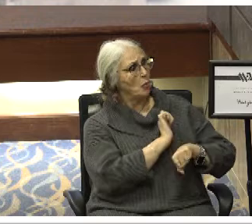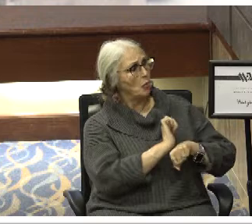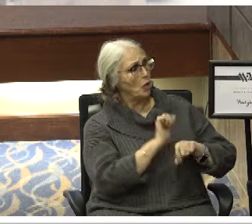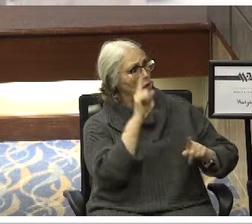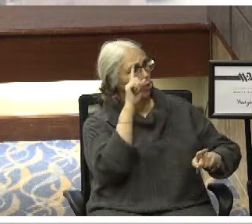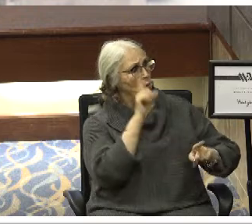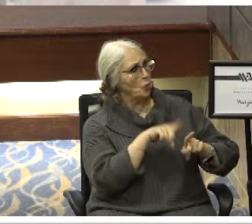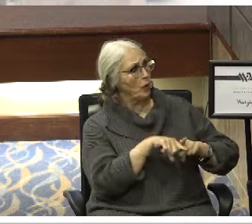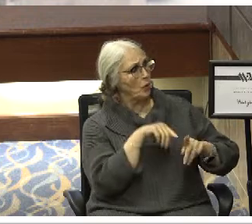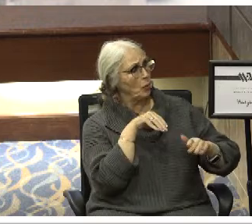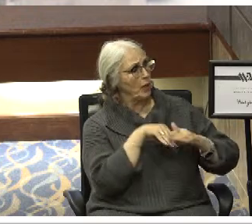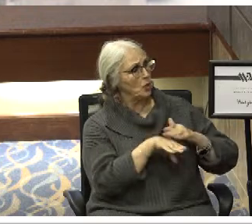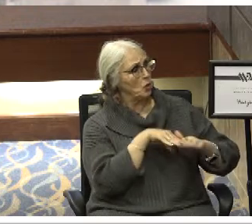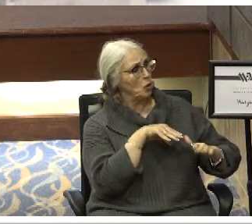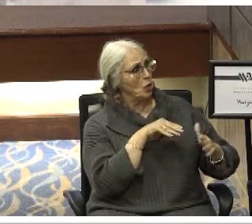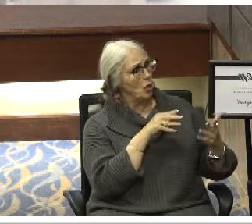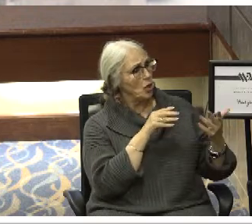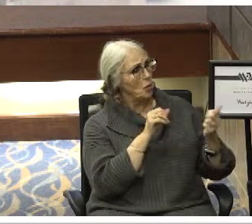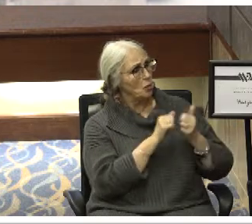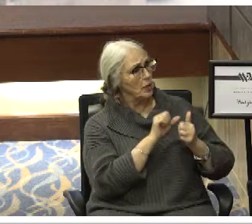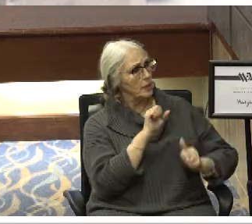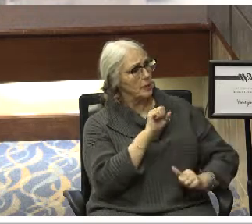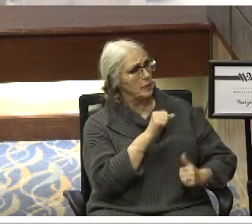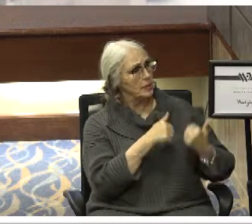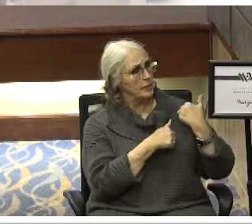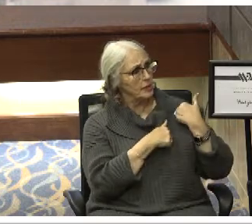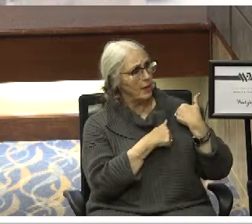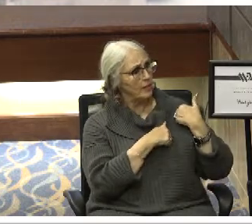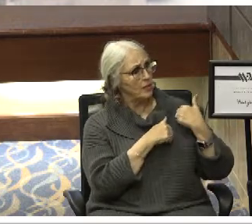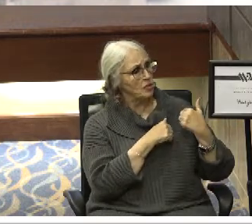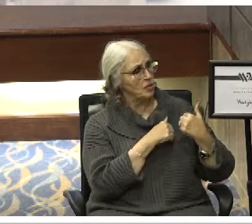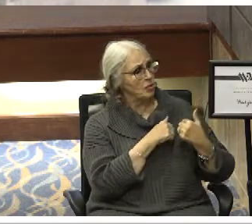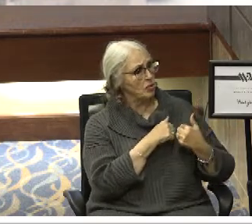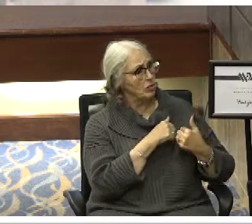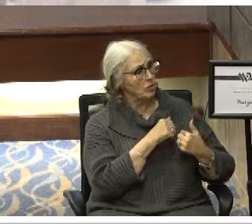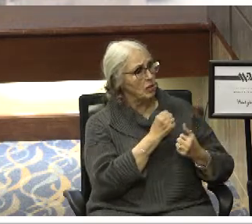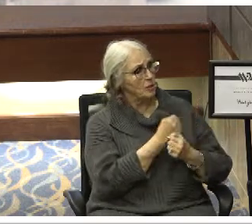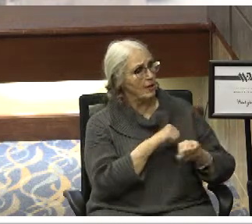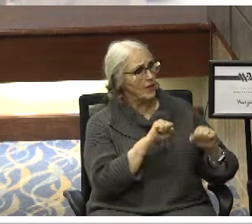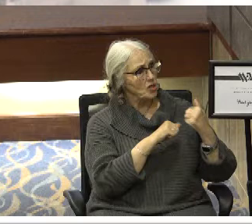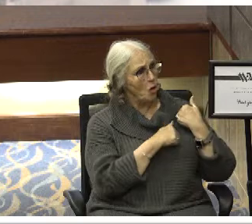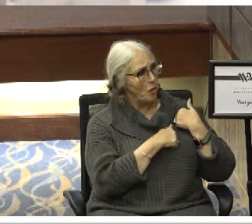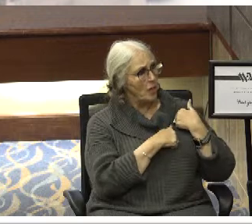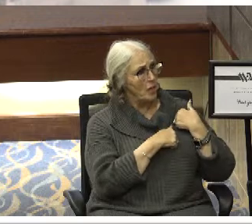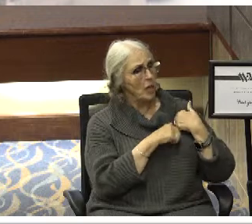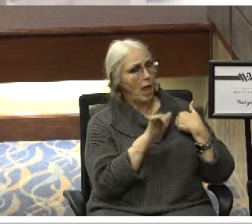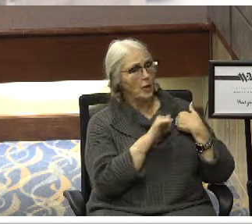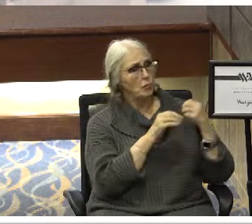agreement that we'll be entering into with Salvation Army to discuss the placement of the parking lot